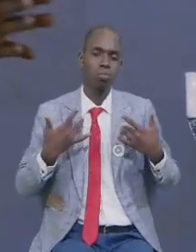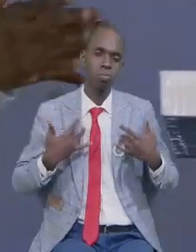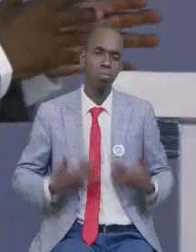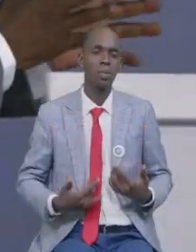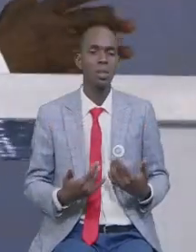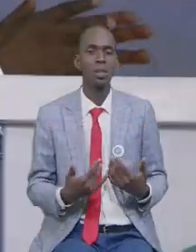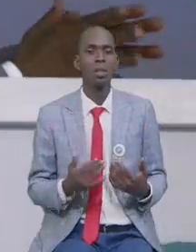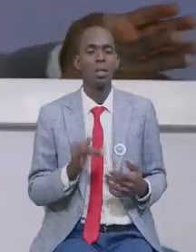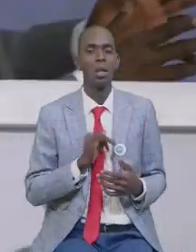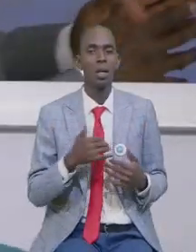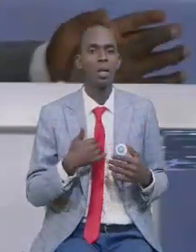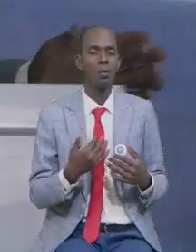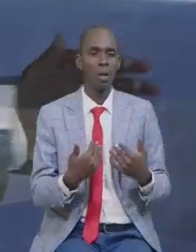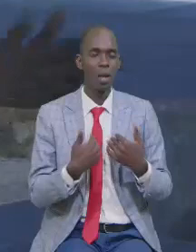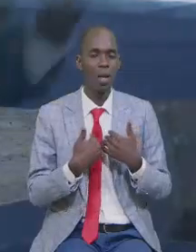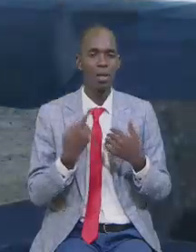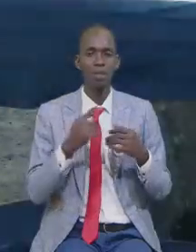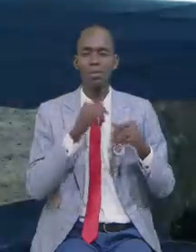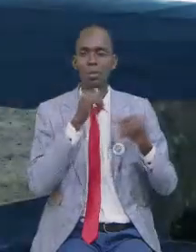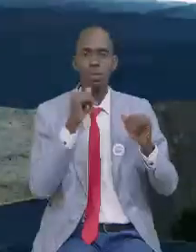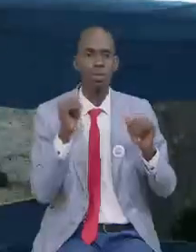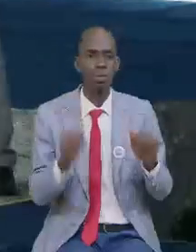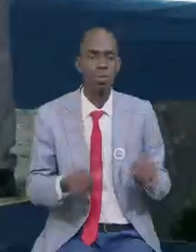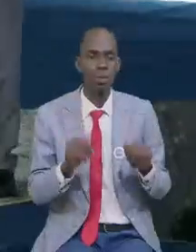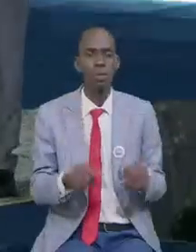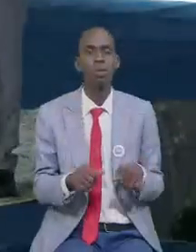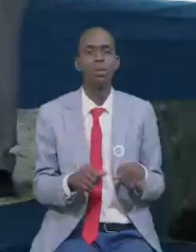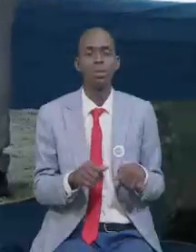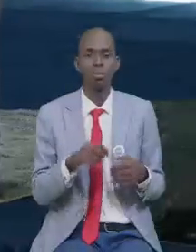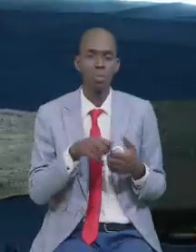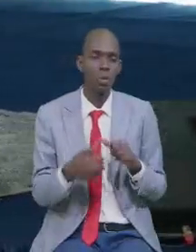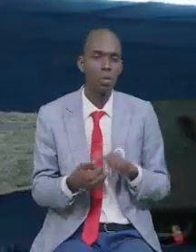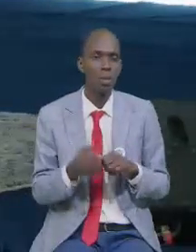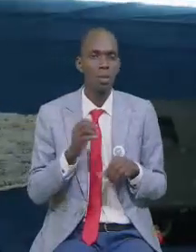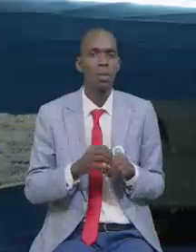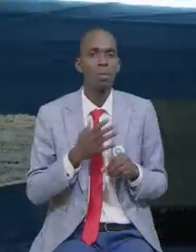the impossibility syndrome